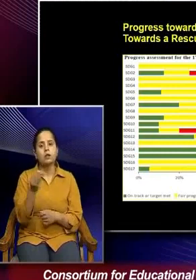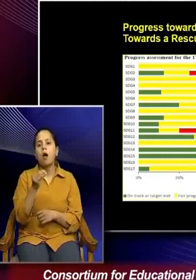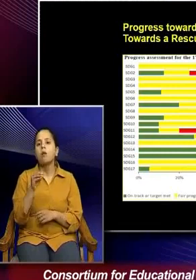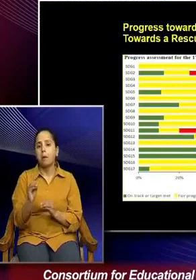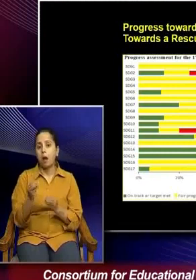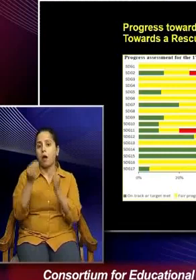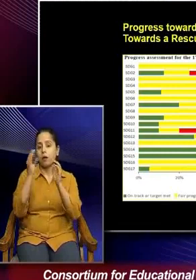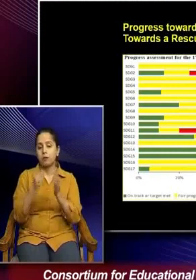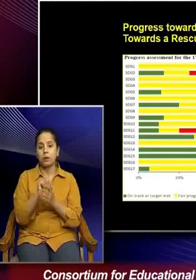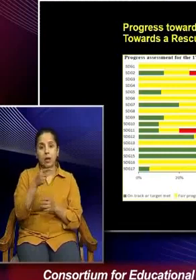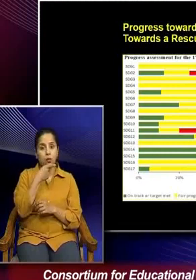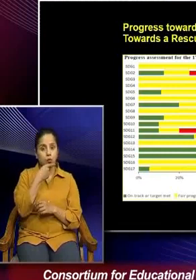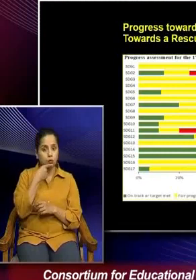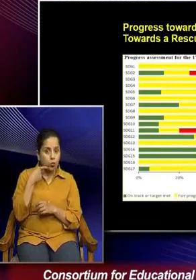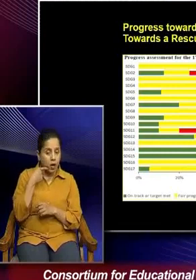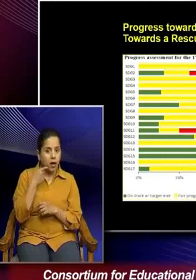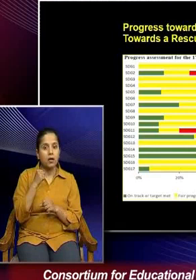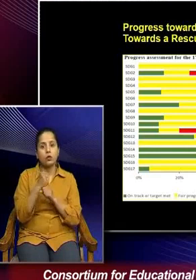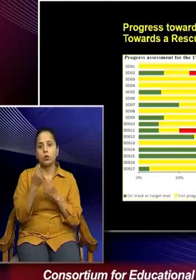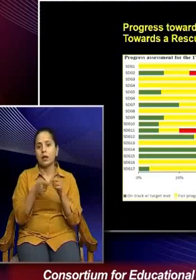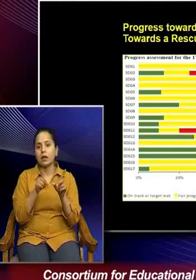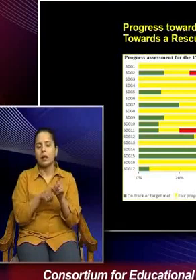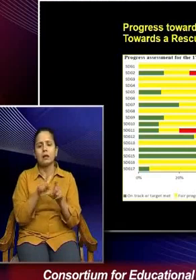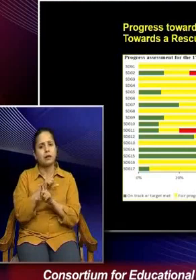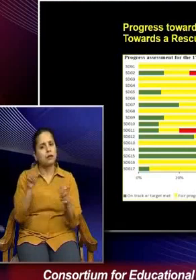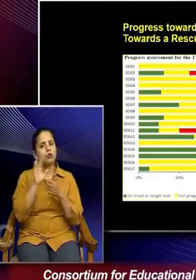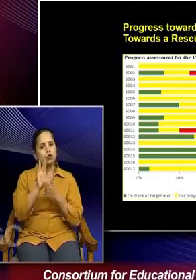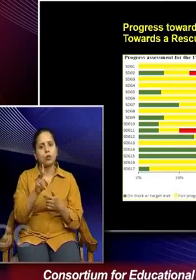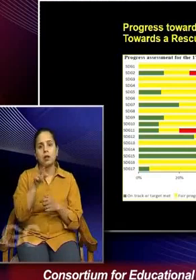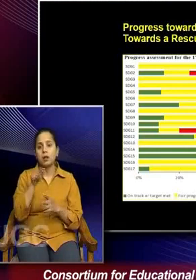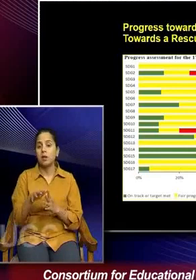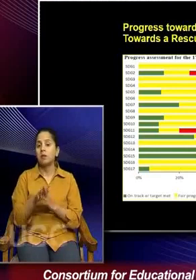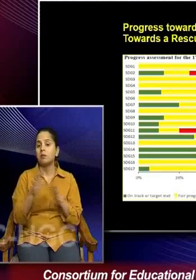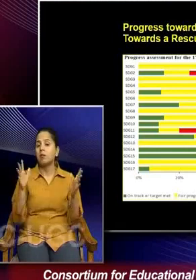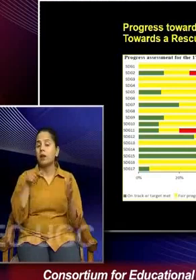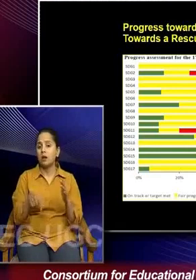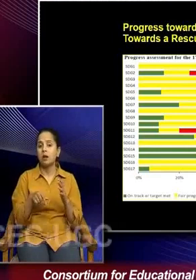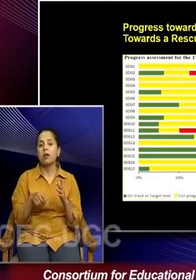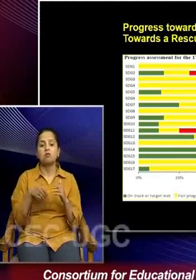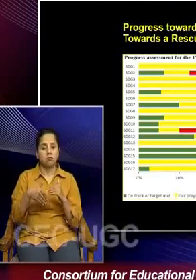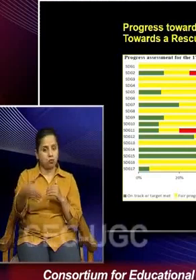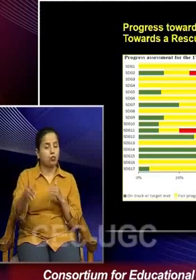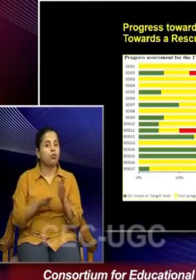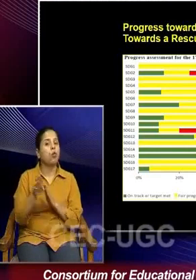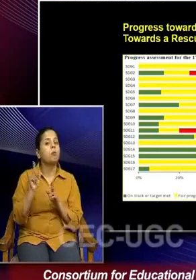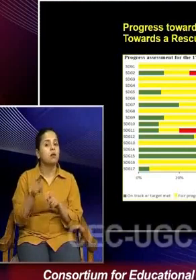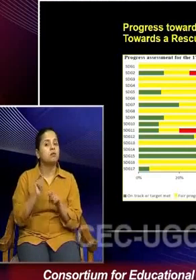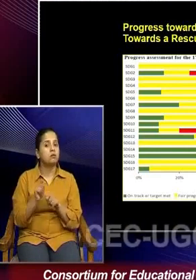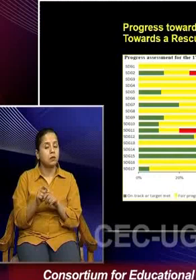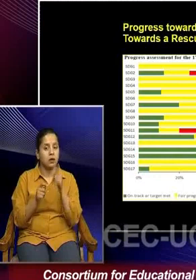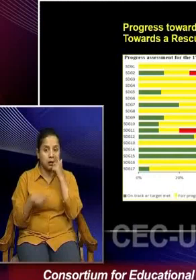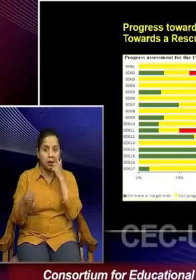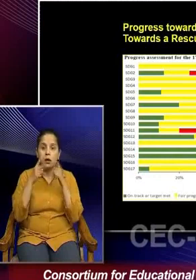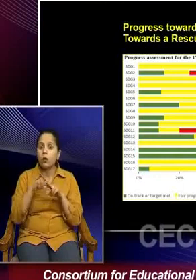progress, but red and the grey bar clearly shows that there is lot more progress needs to be done if we want to rescue